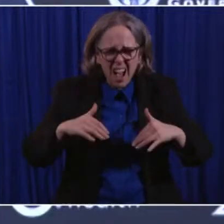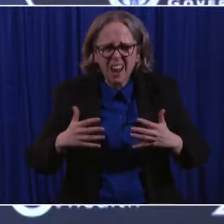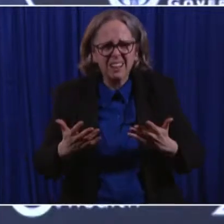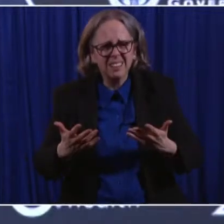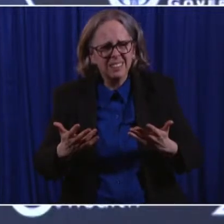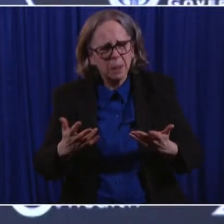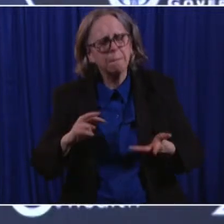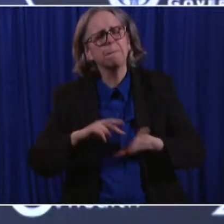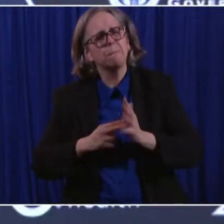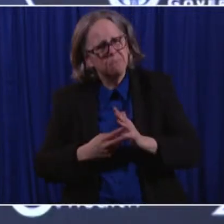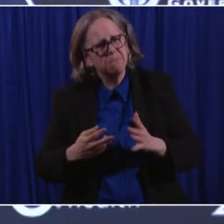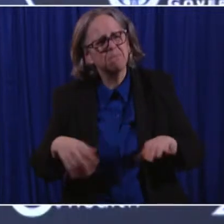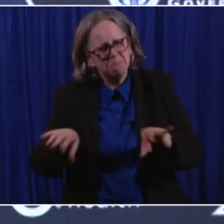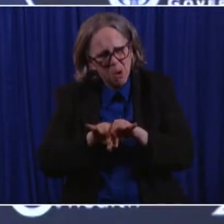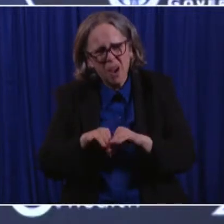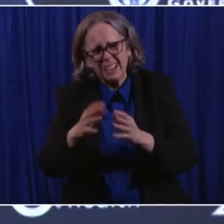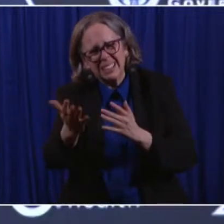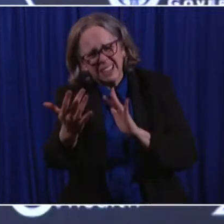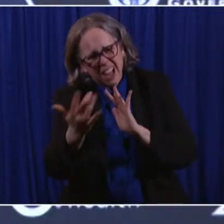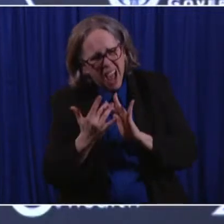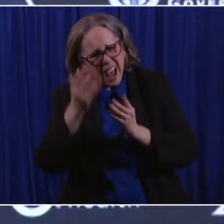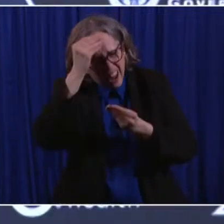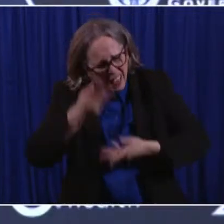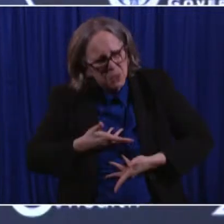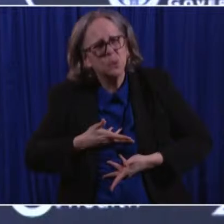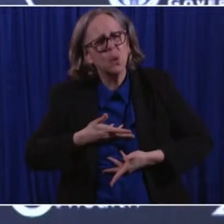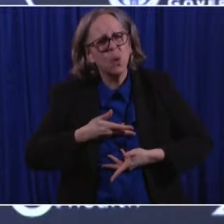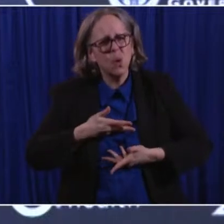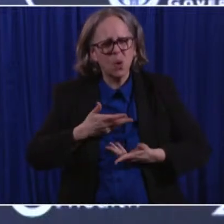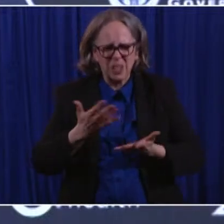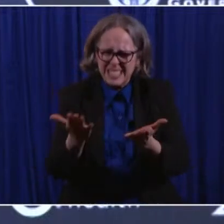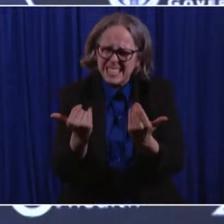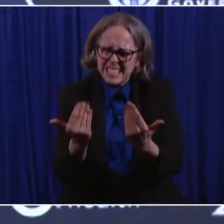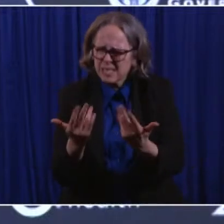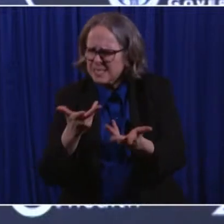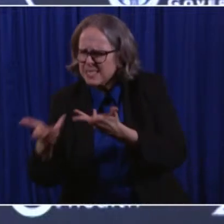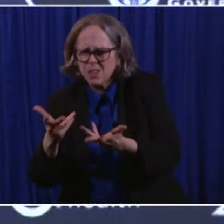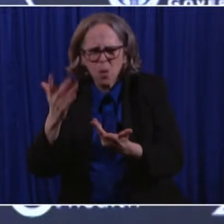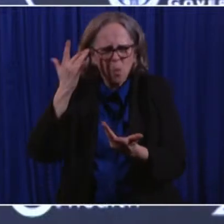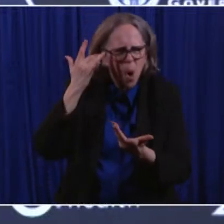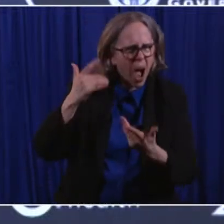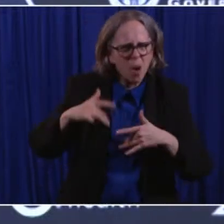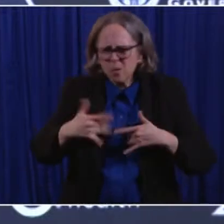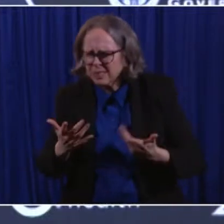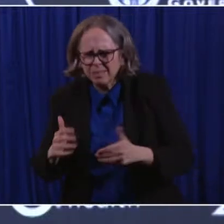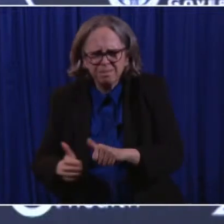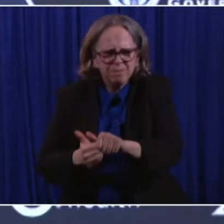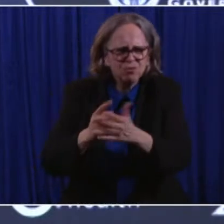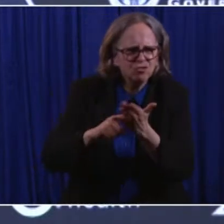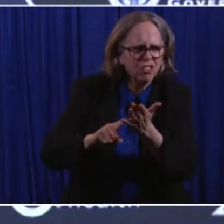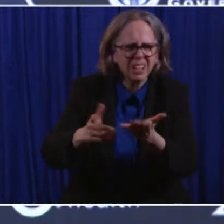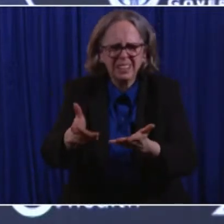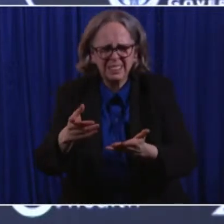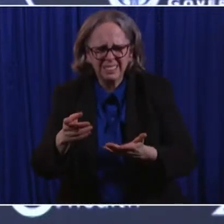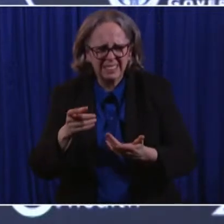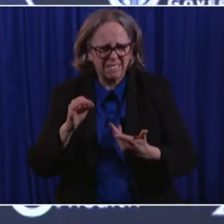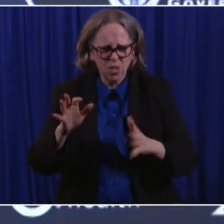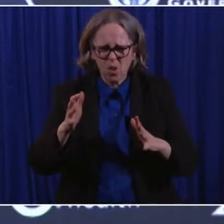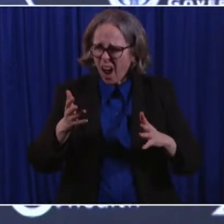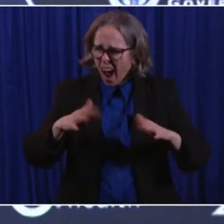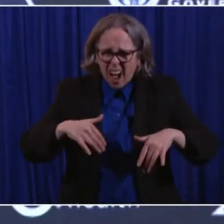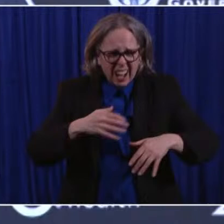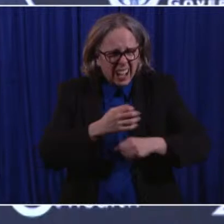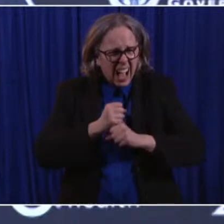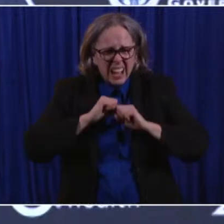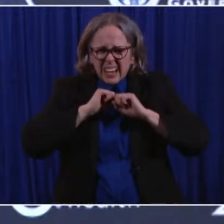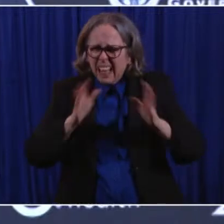us. We need to hear from you, because if you're not getting it in, that means any new hire